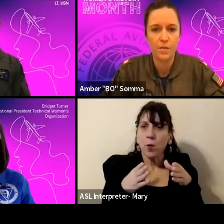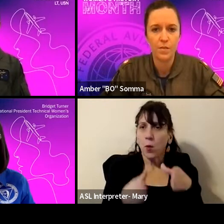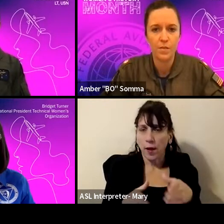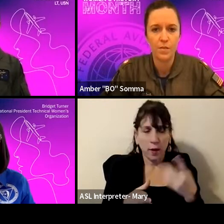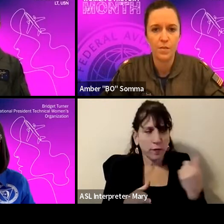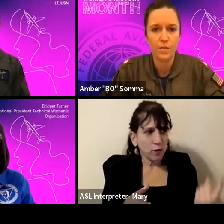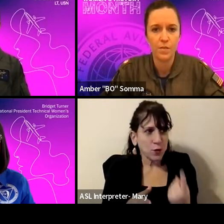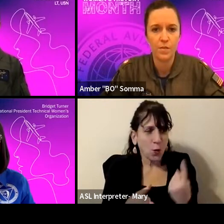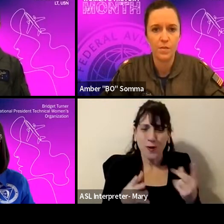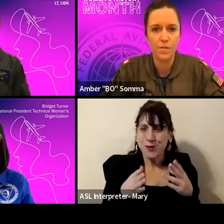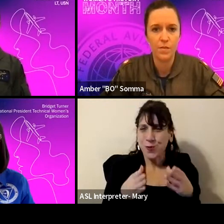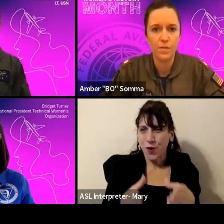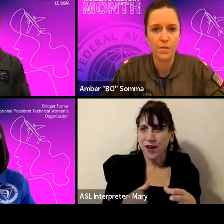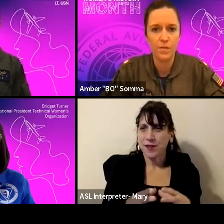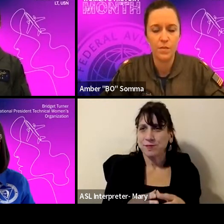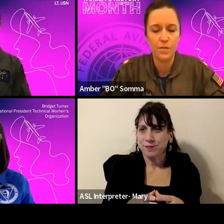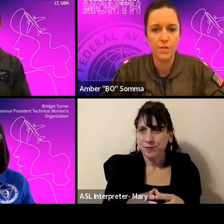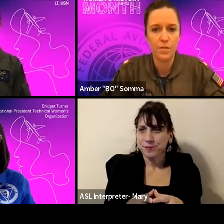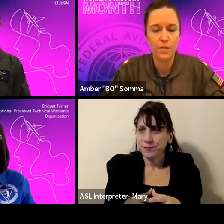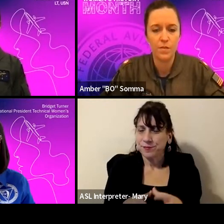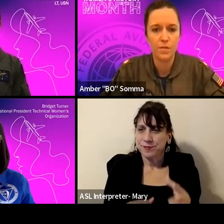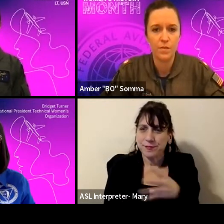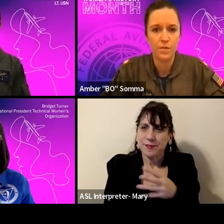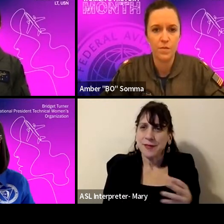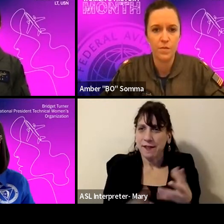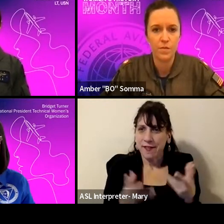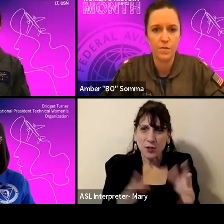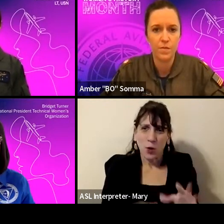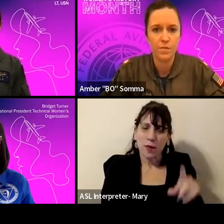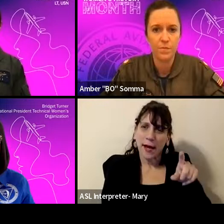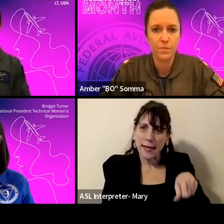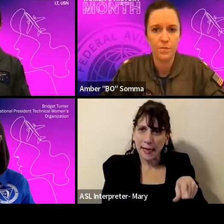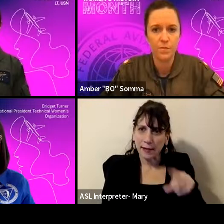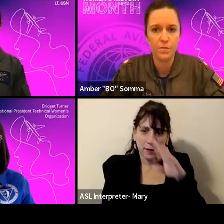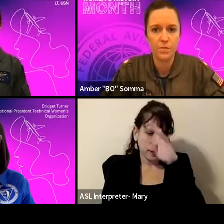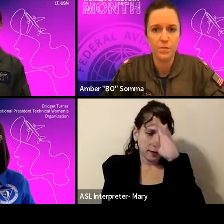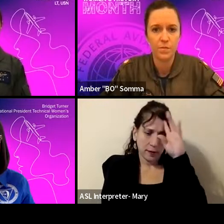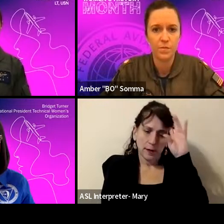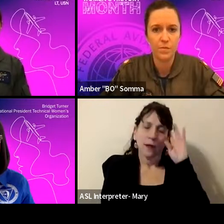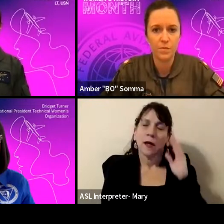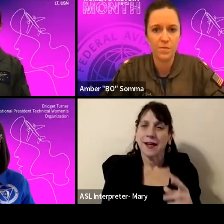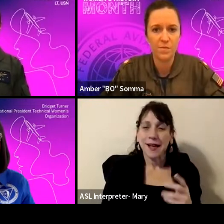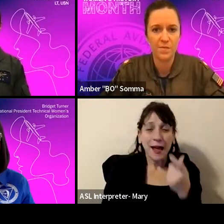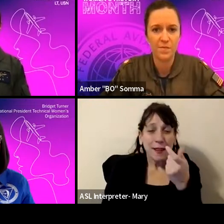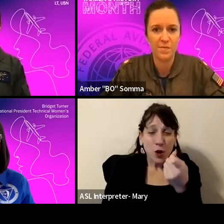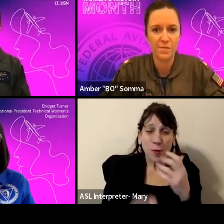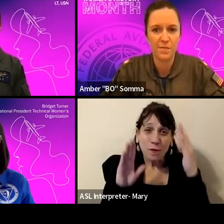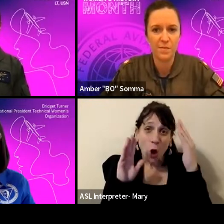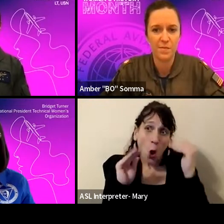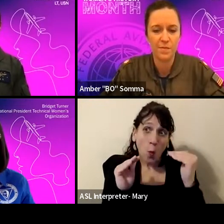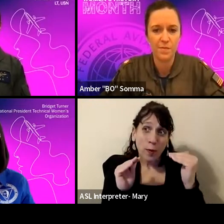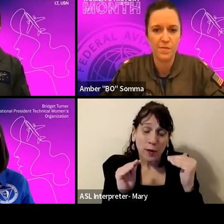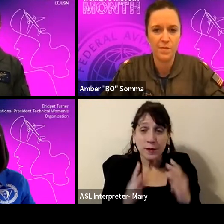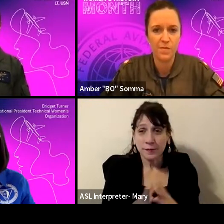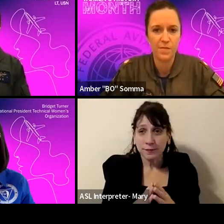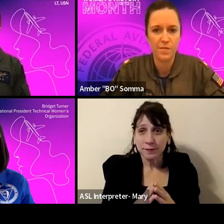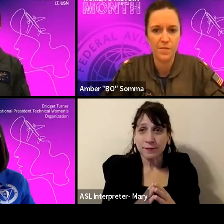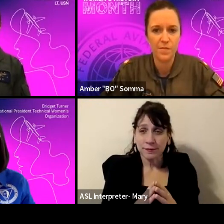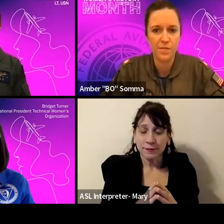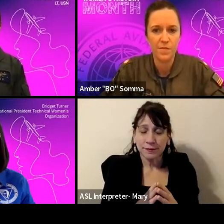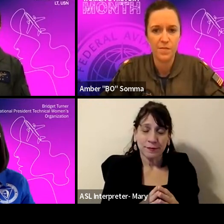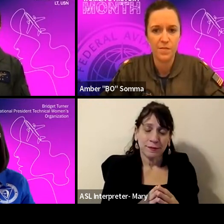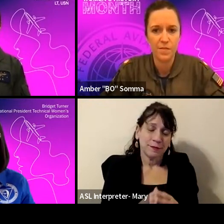always is a way. And, you know, that's all I need is just a little bit of hope. And I think that it